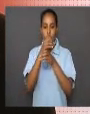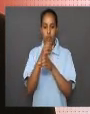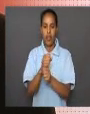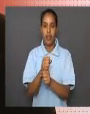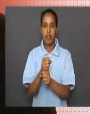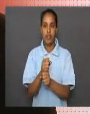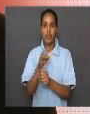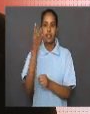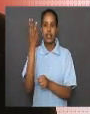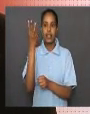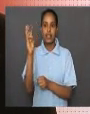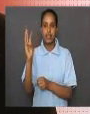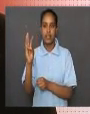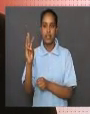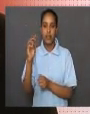contains